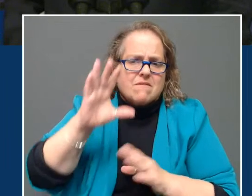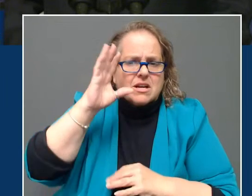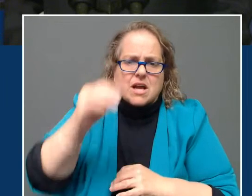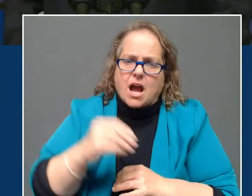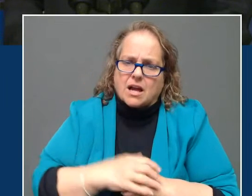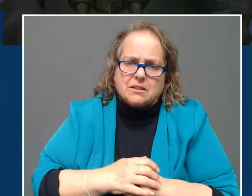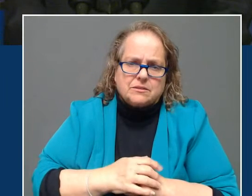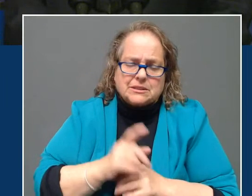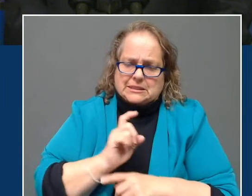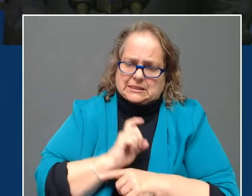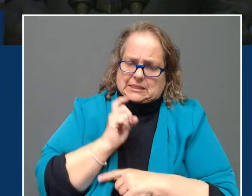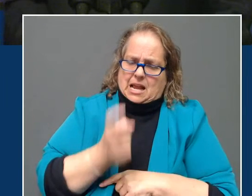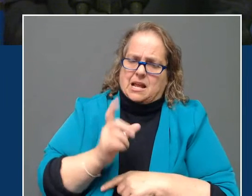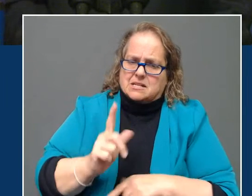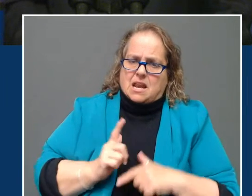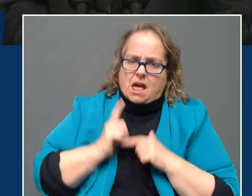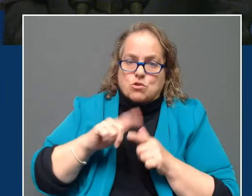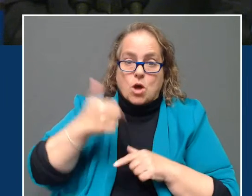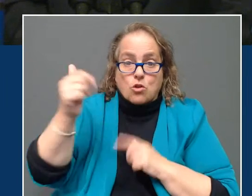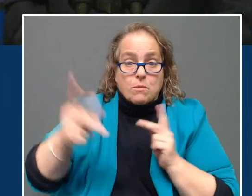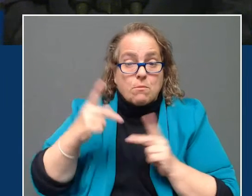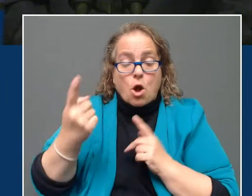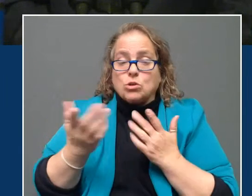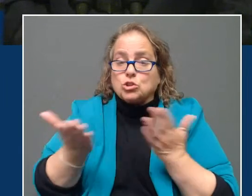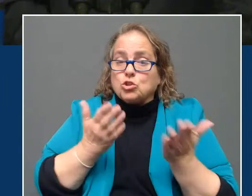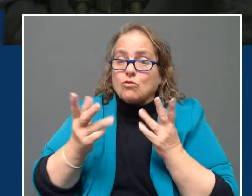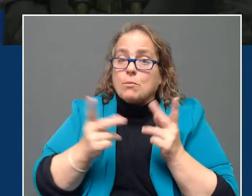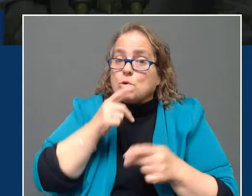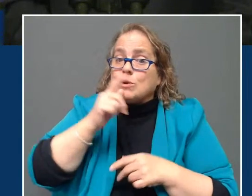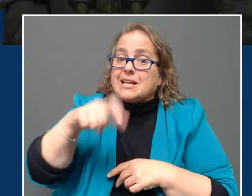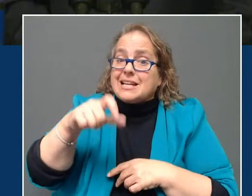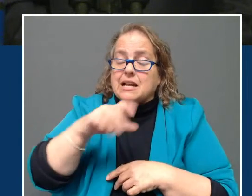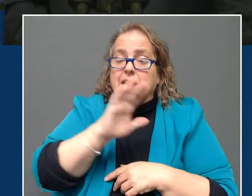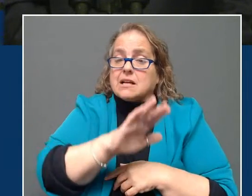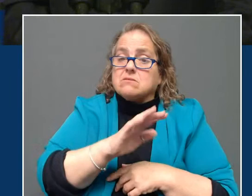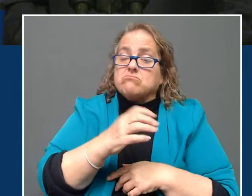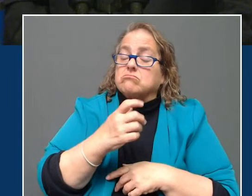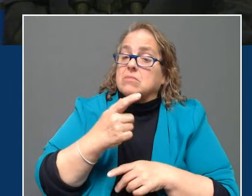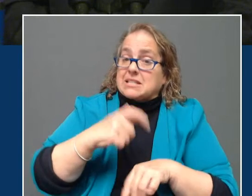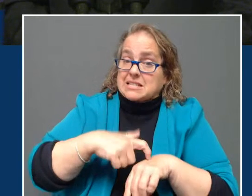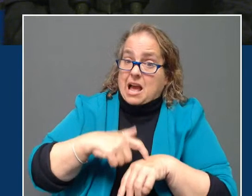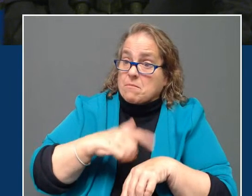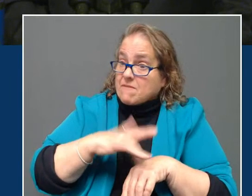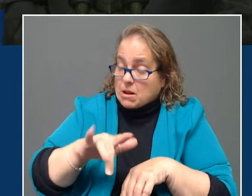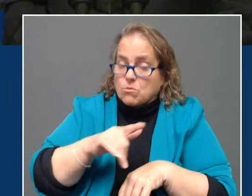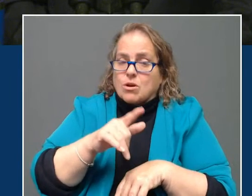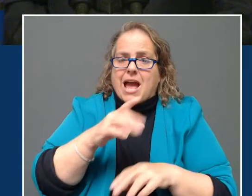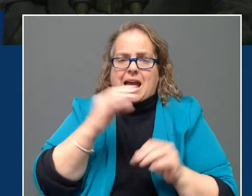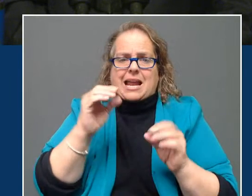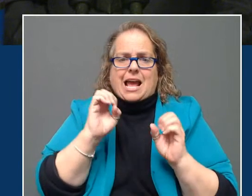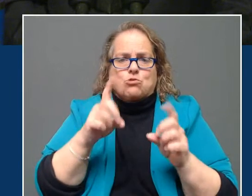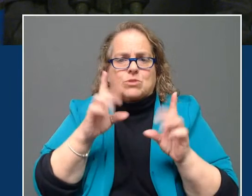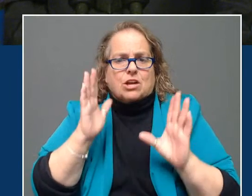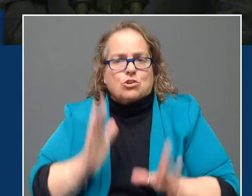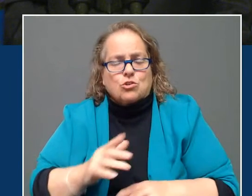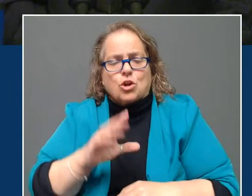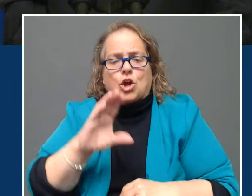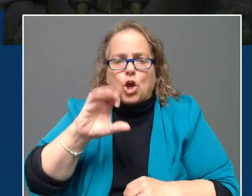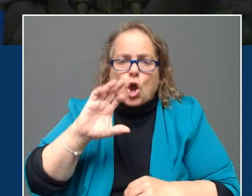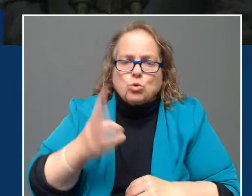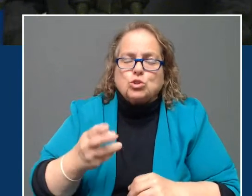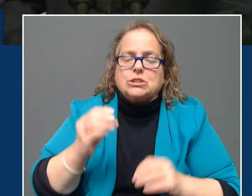to others, always serving those in need in his spare time and through his career as an educator. Tim was a coach, teacher, principal,